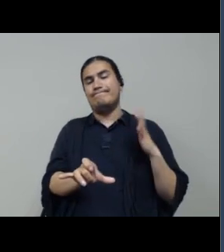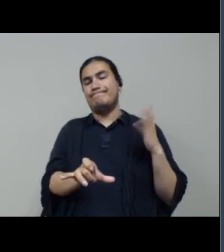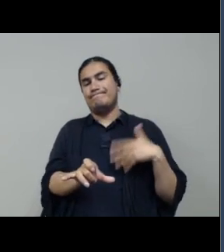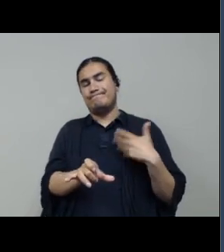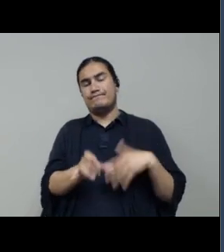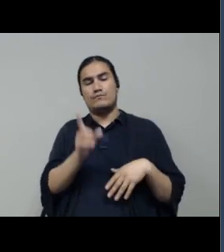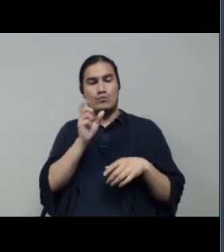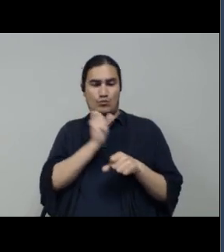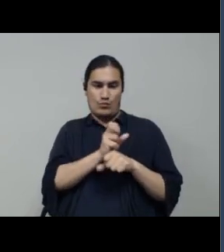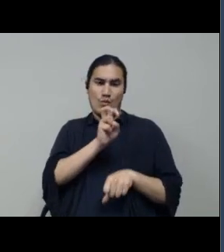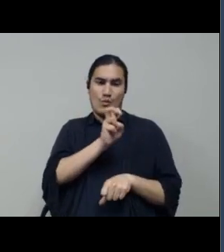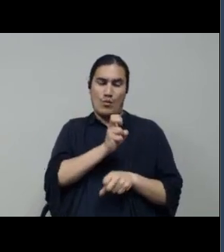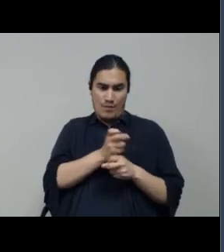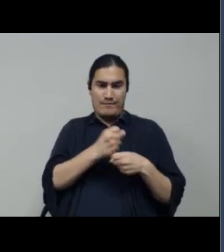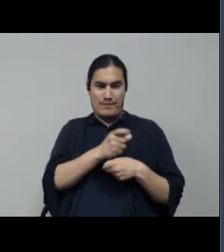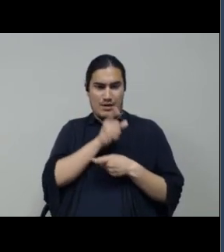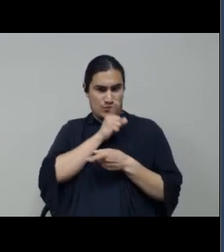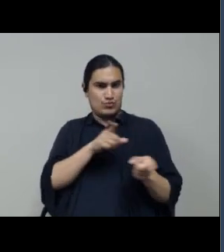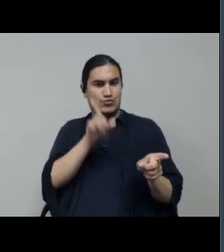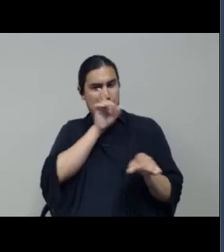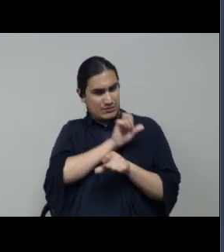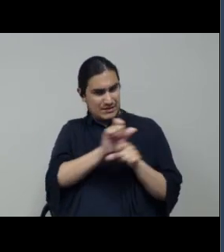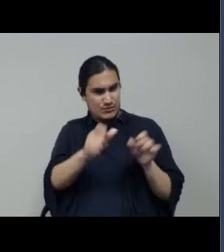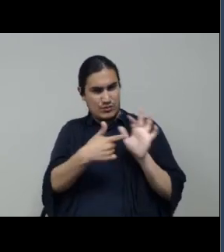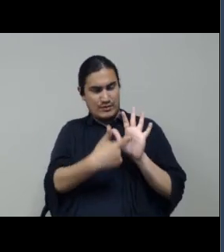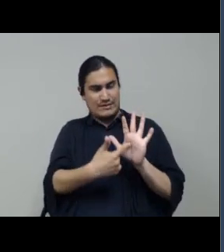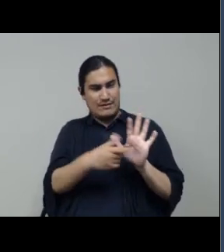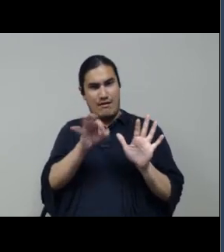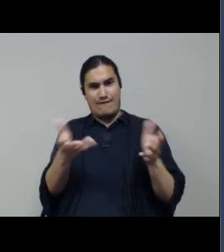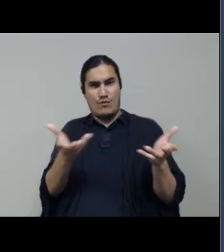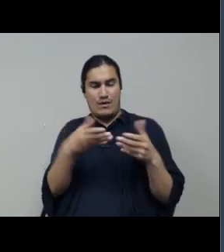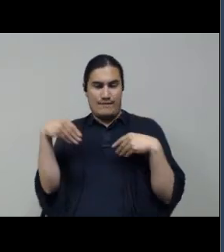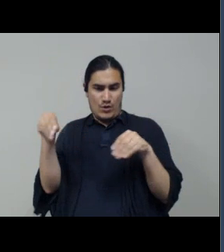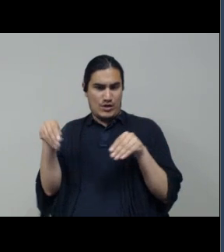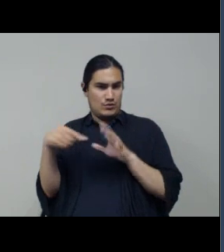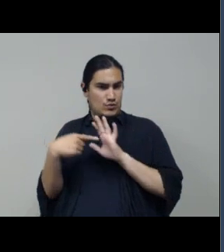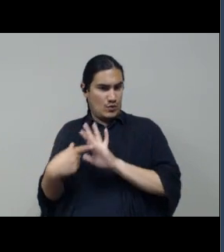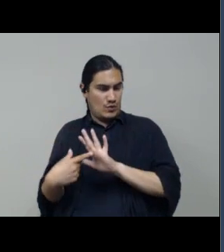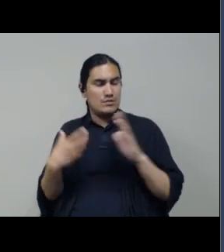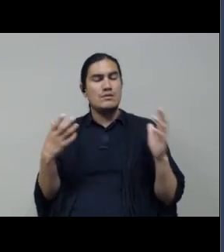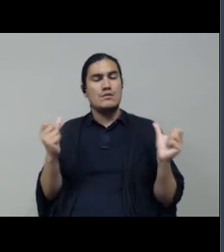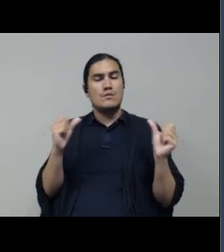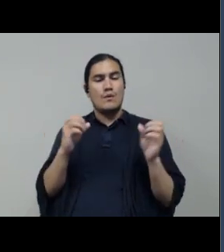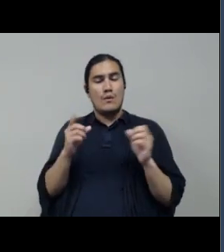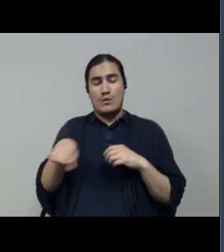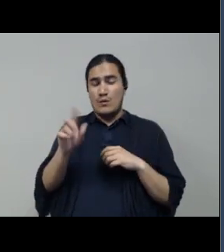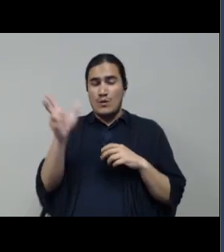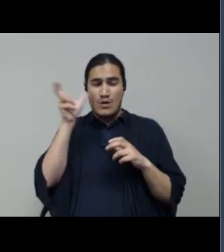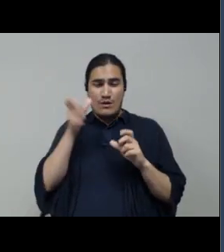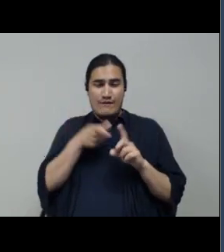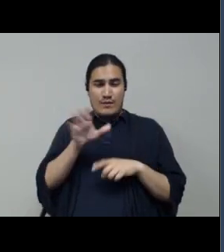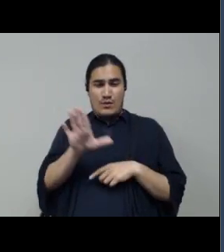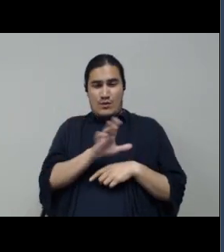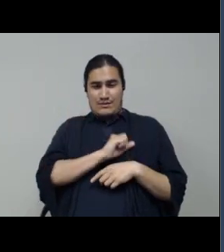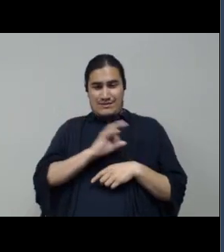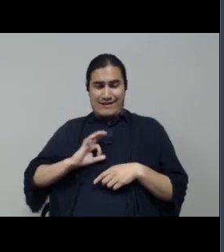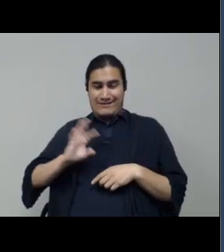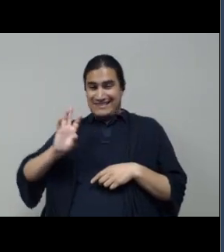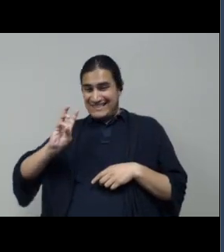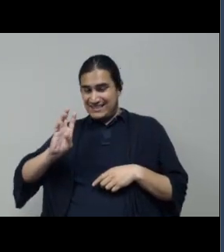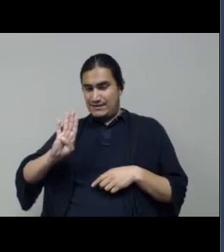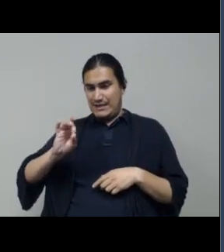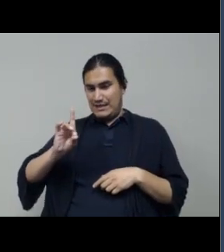hard to make sure that these were really truly representative of what the market is. And as you heard from your staff, there were 6 bids.